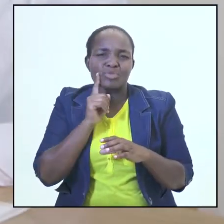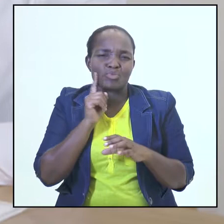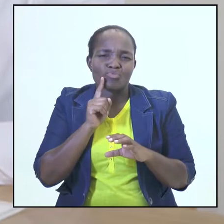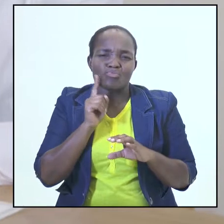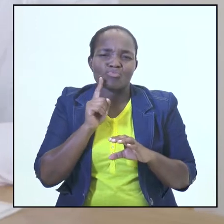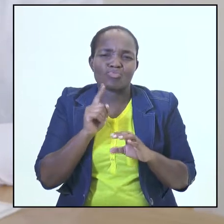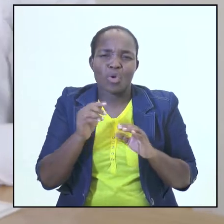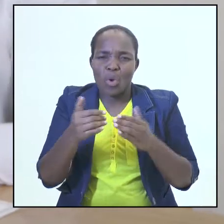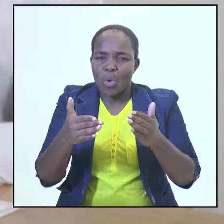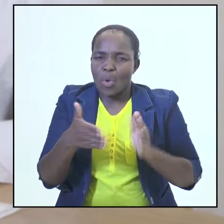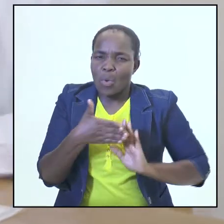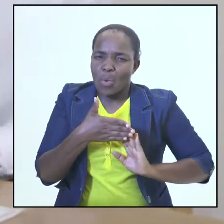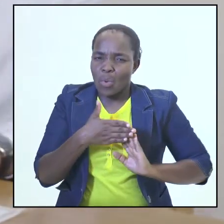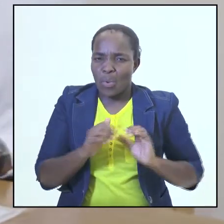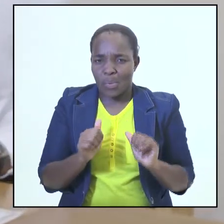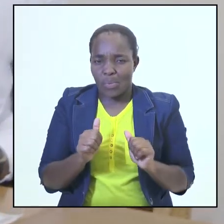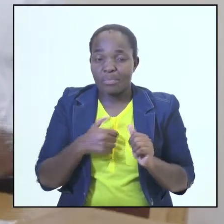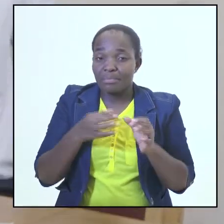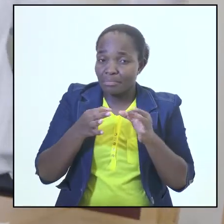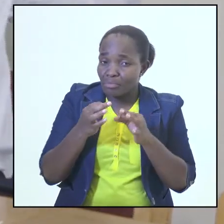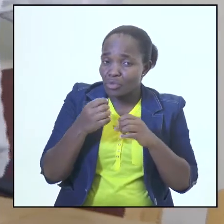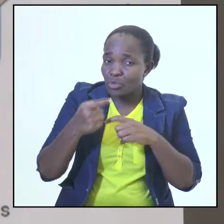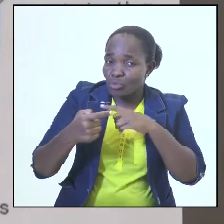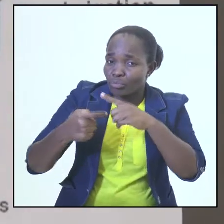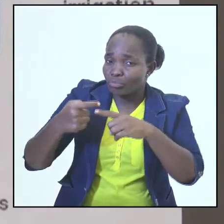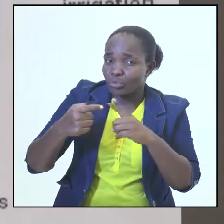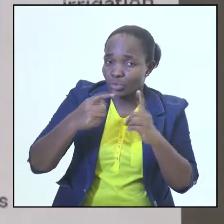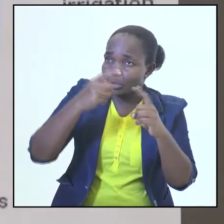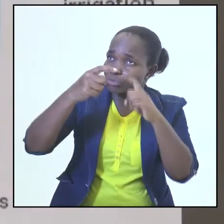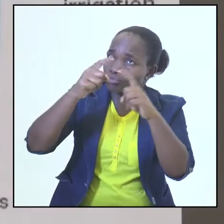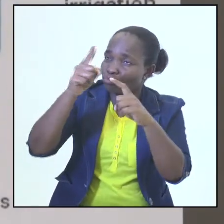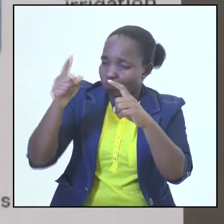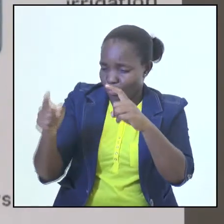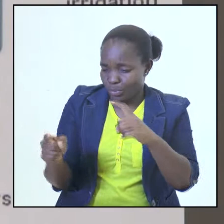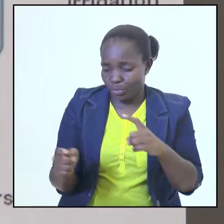was built. I have explained the whole process here on this poster.